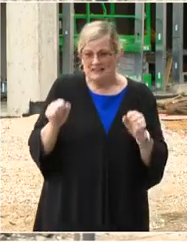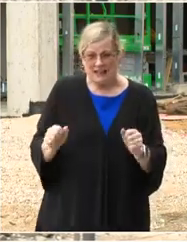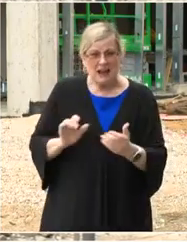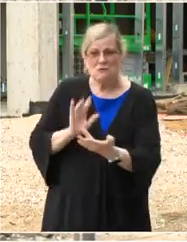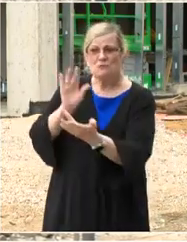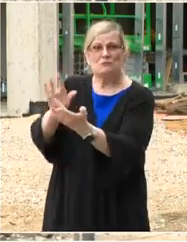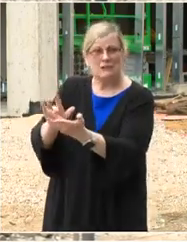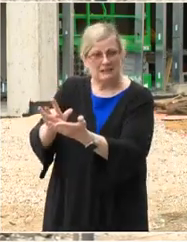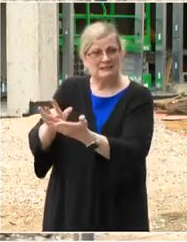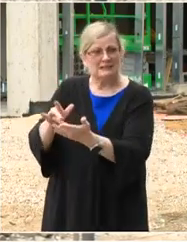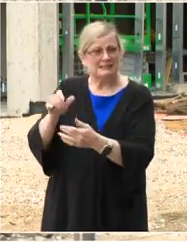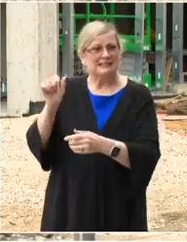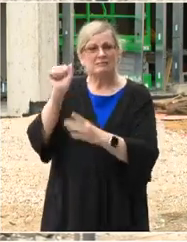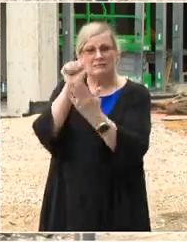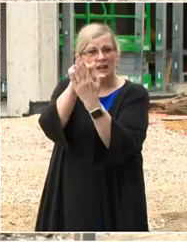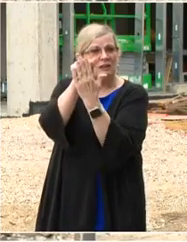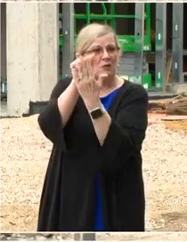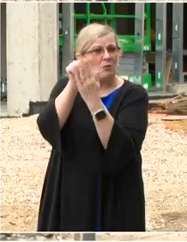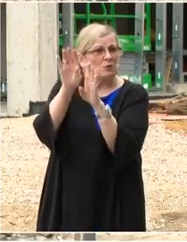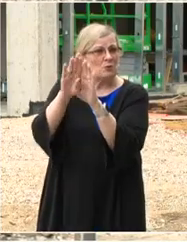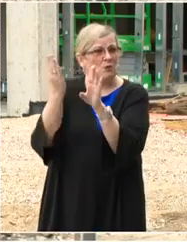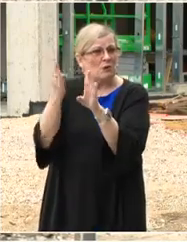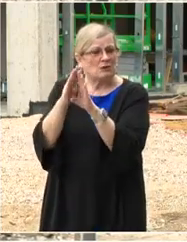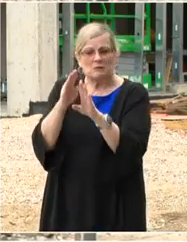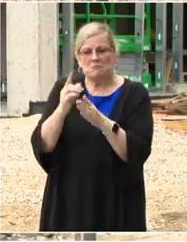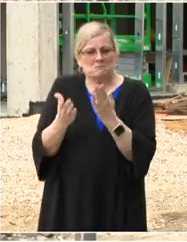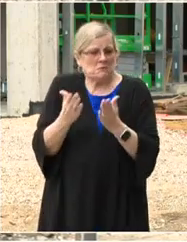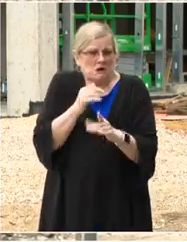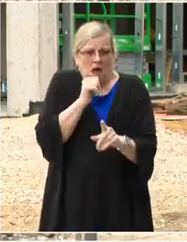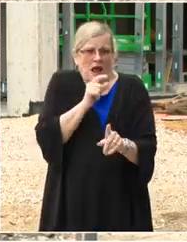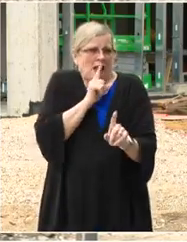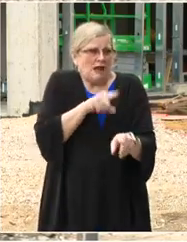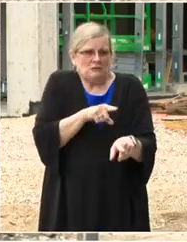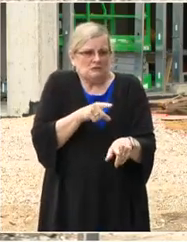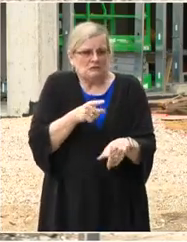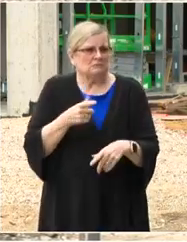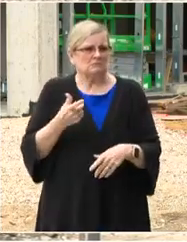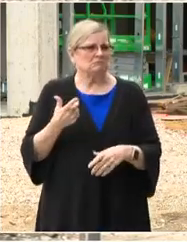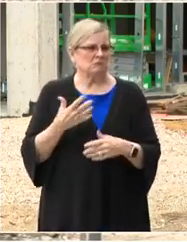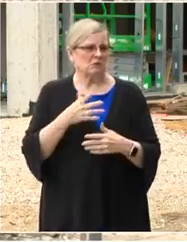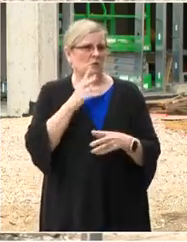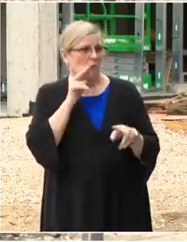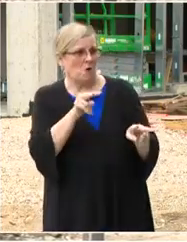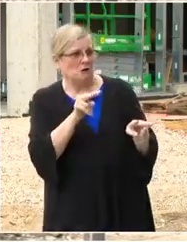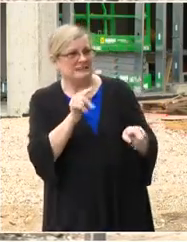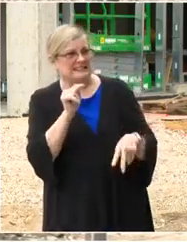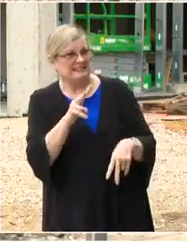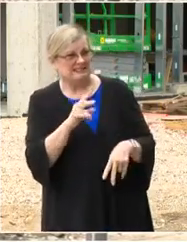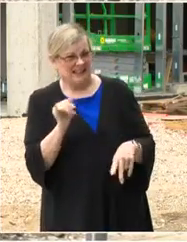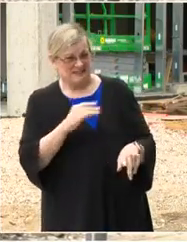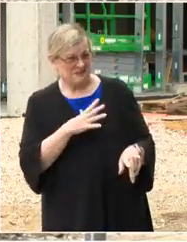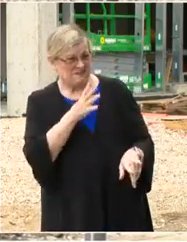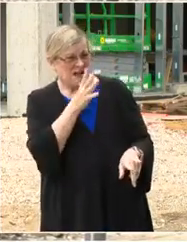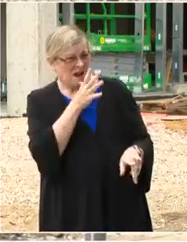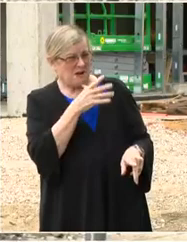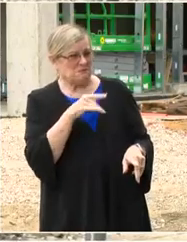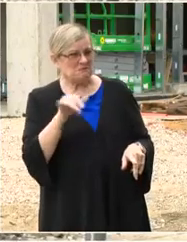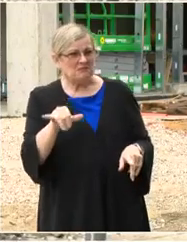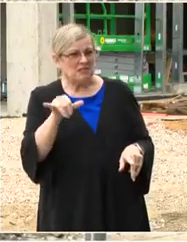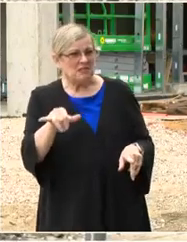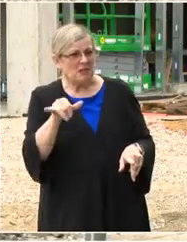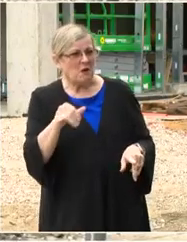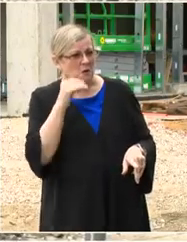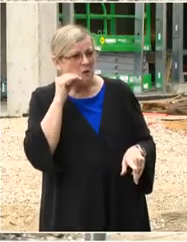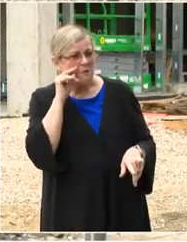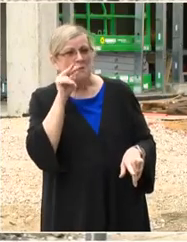don't always answer the door. But they watch cable like my mom, okay? They're watching cable,